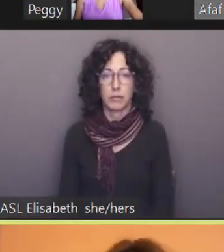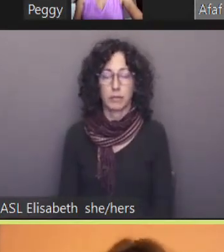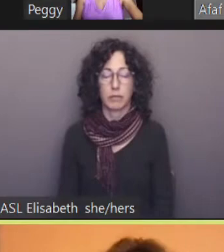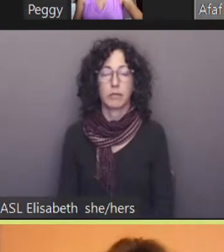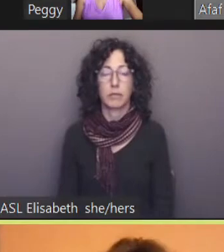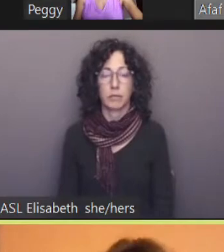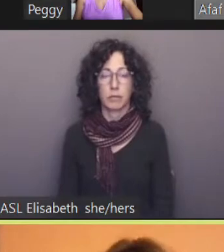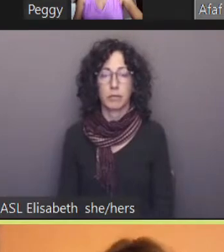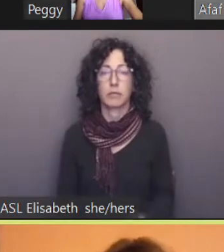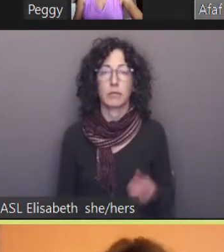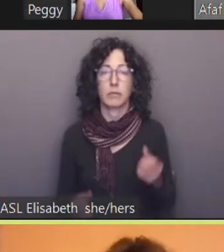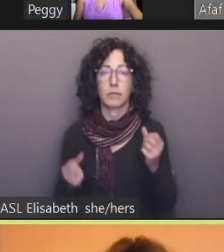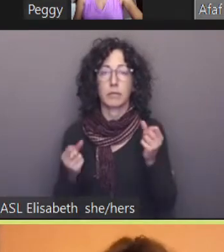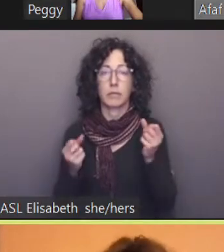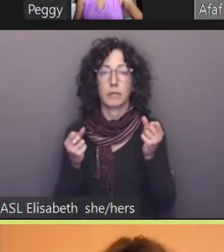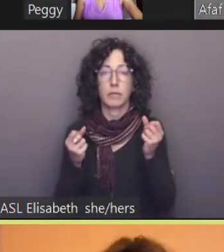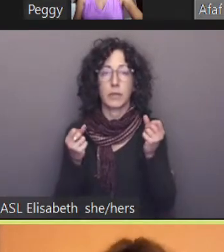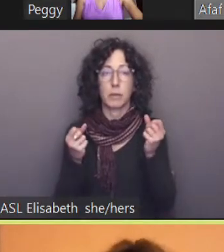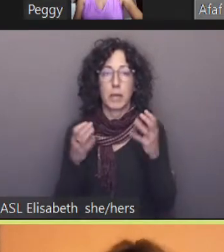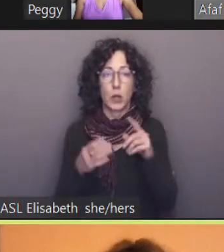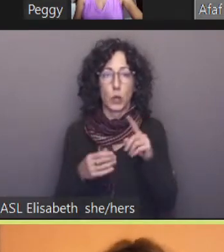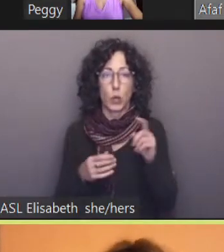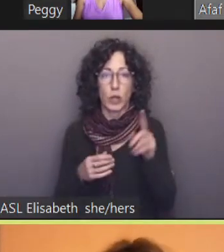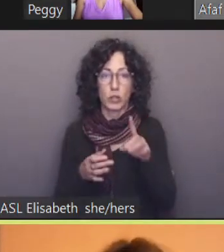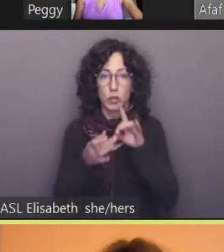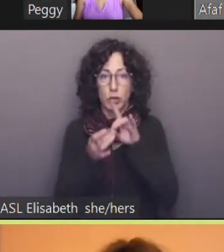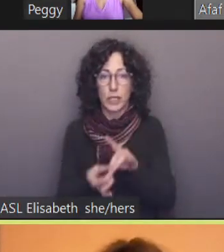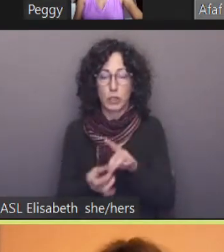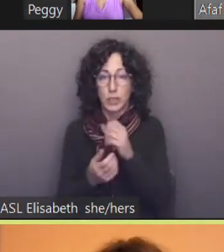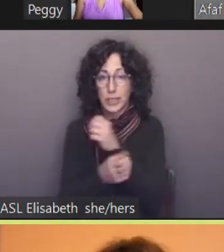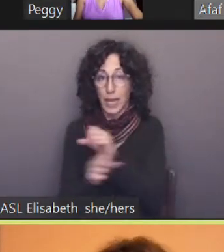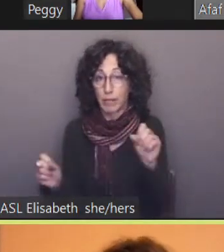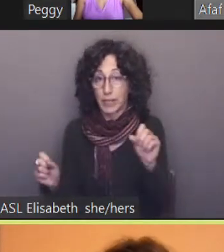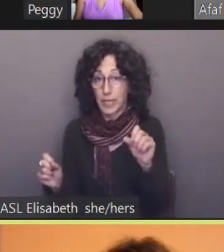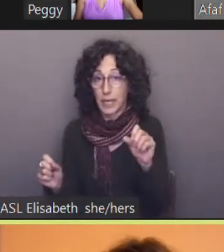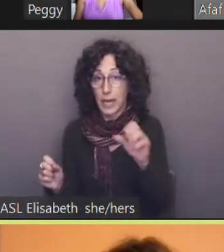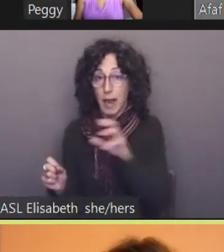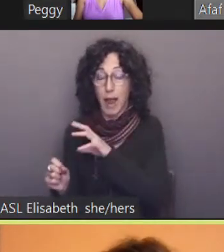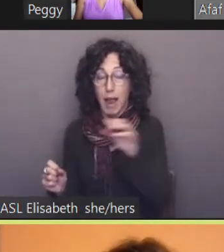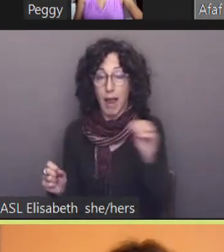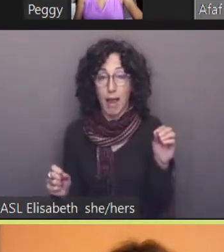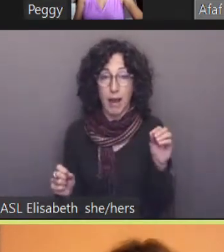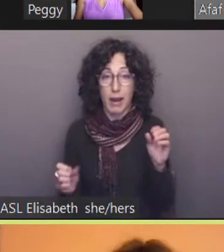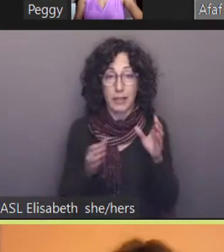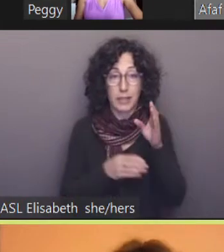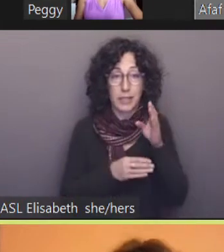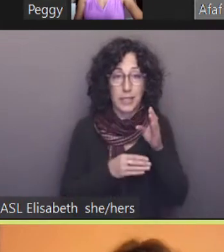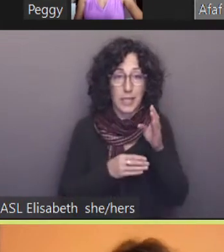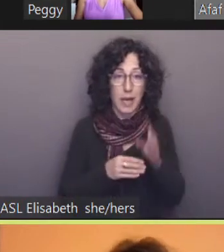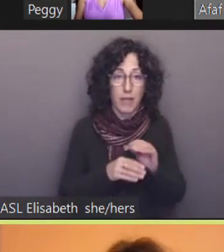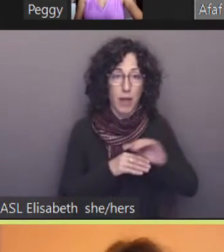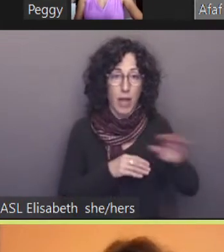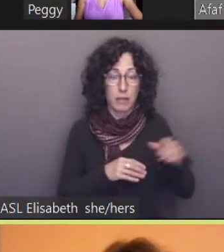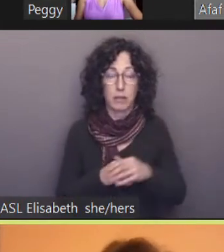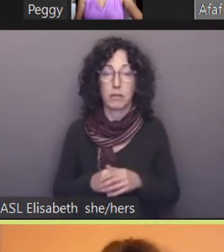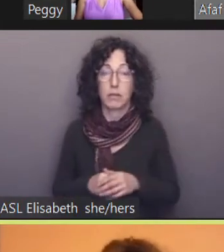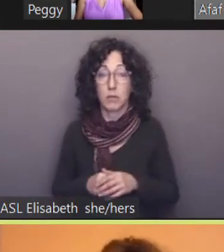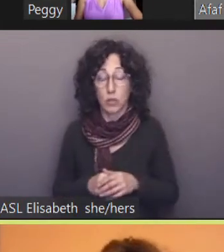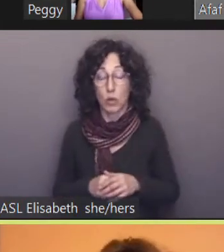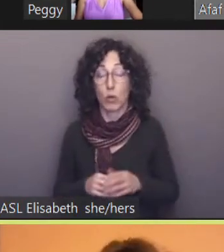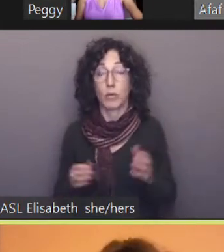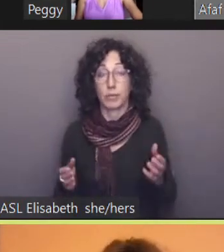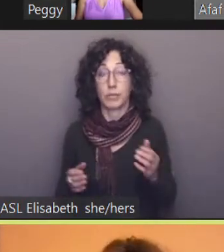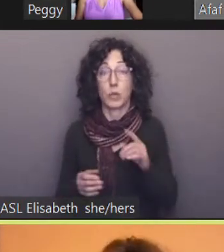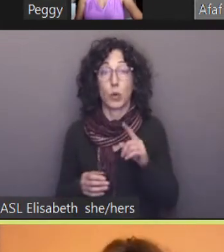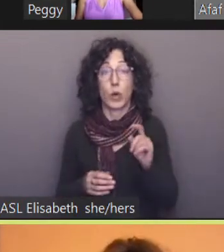on safety and side effects. There are a number of questions about whether children with pre-existing